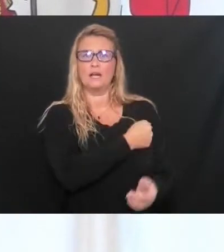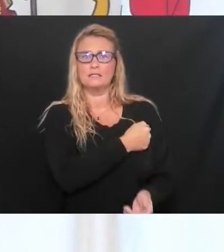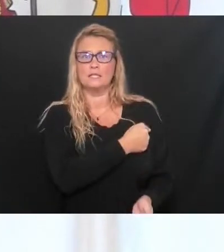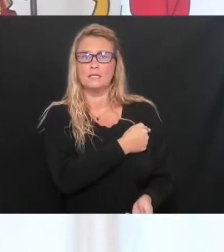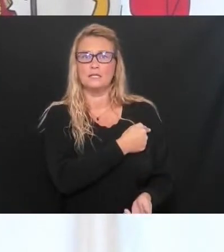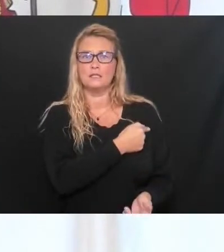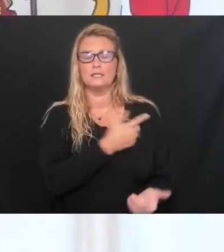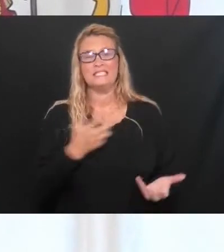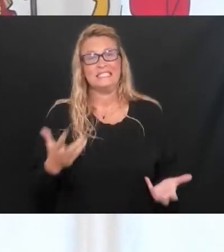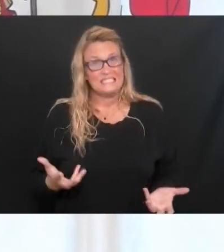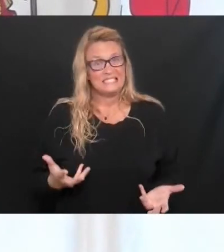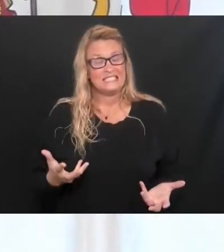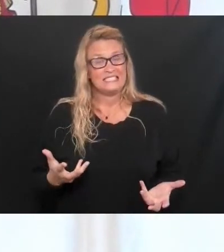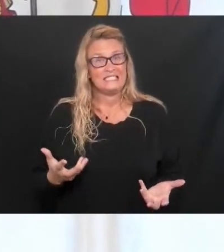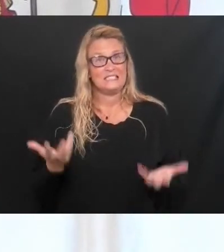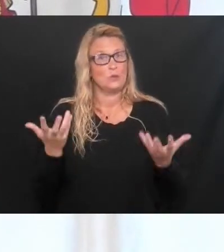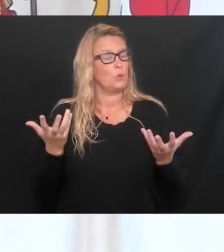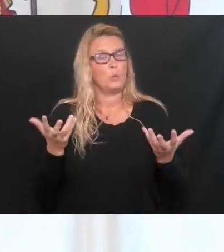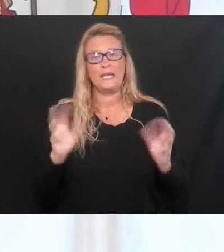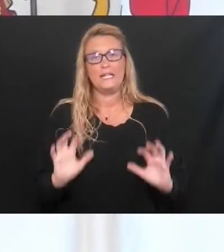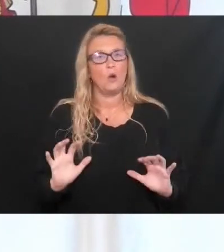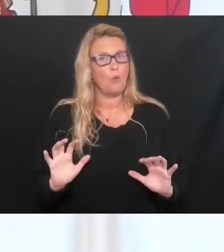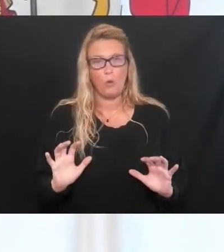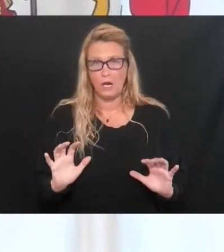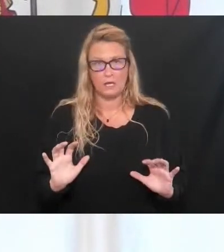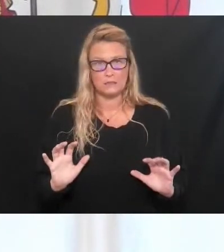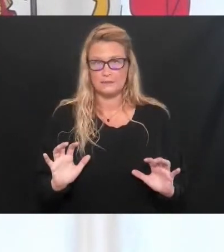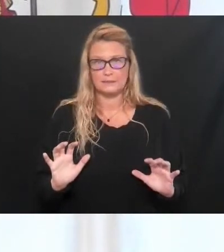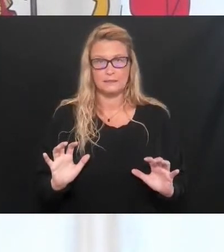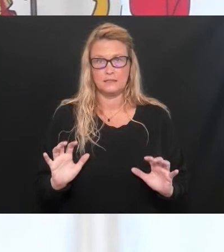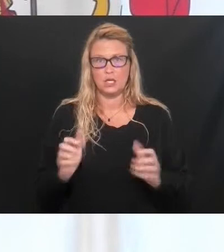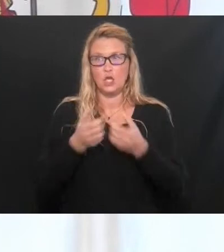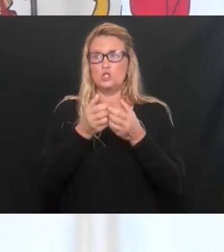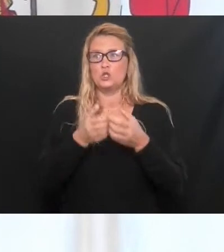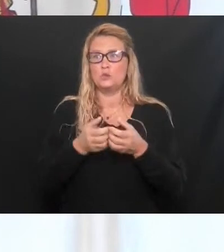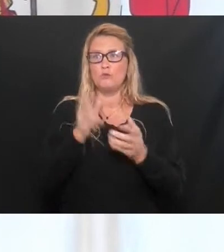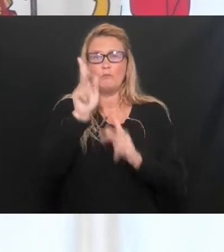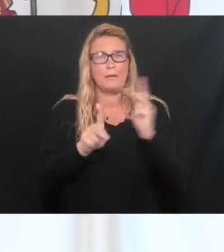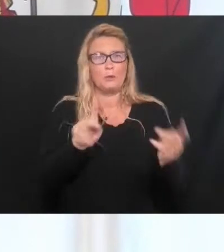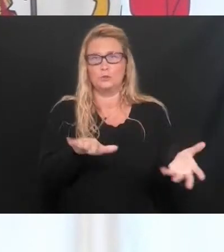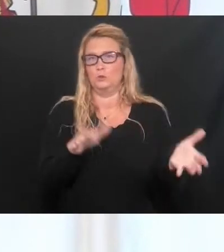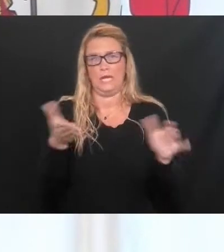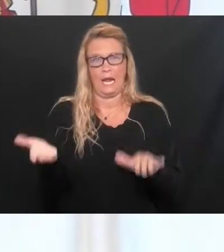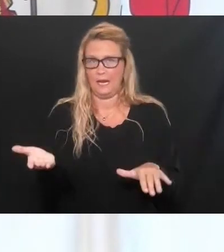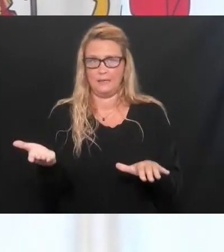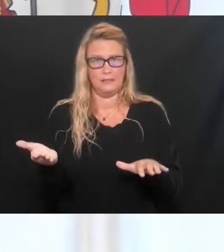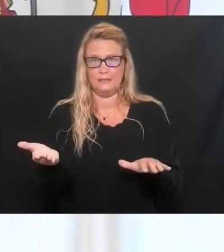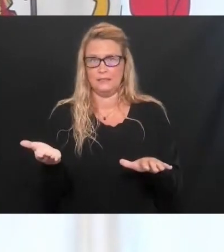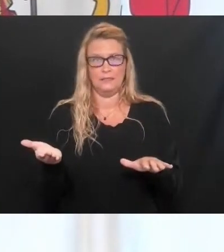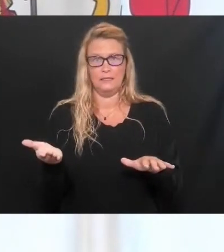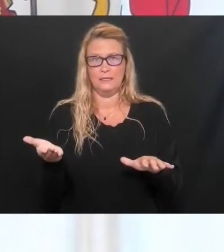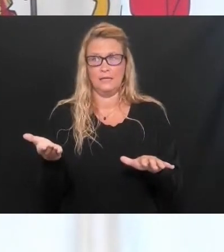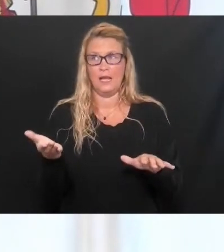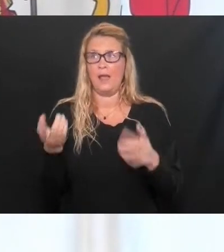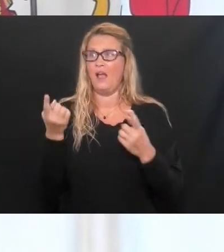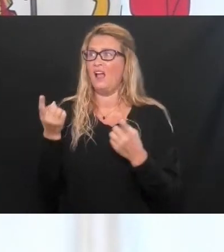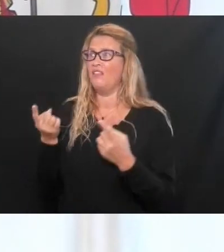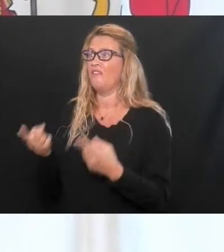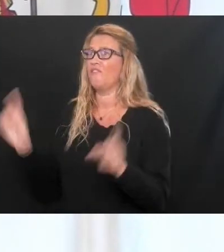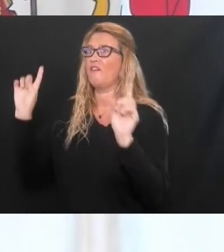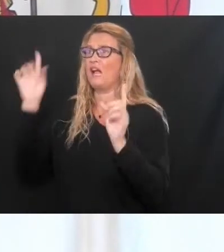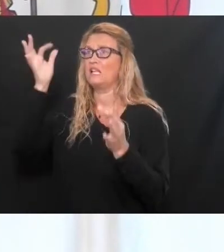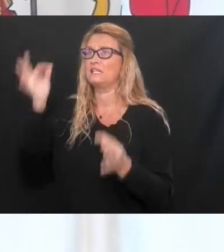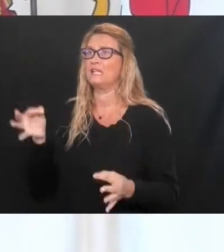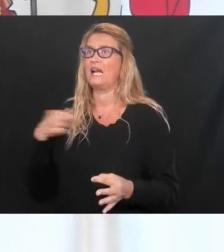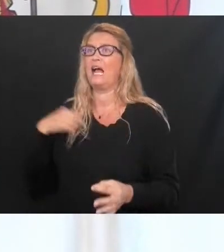We don't want that to happen. We don't want to lose a bunch of folks for people to finally decide that